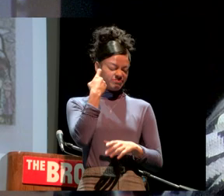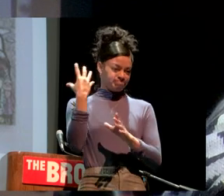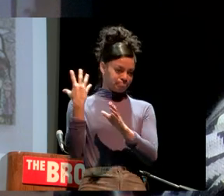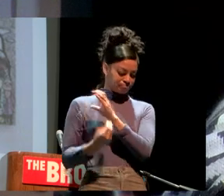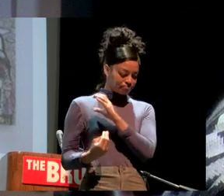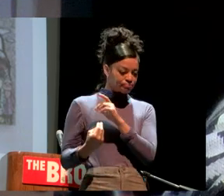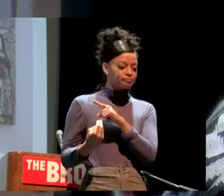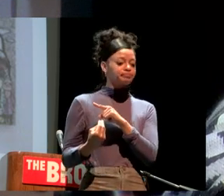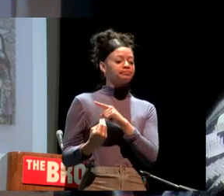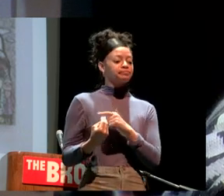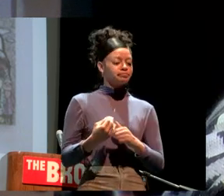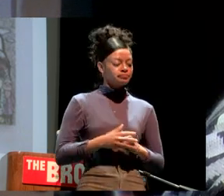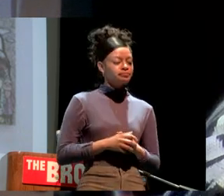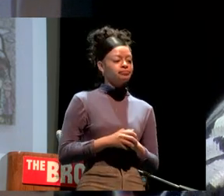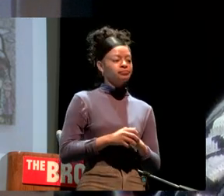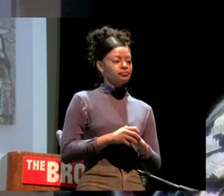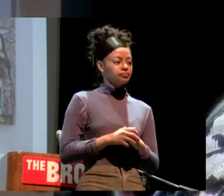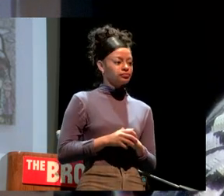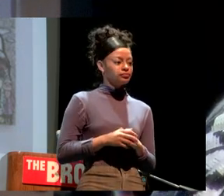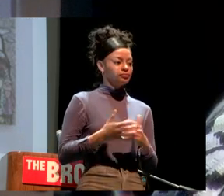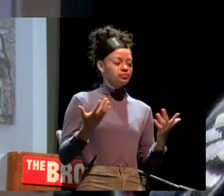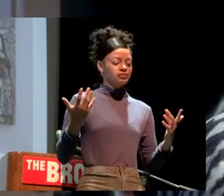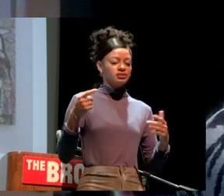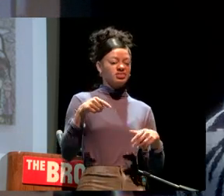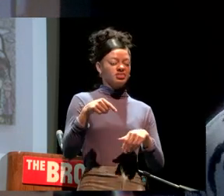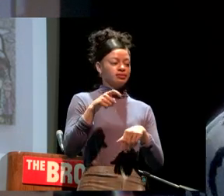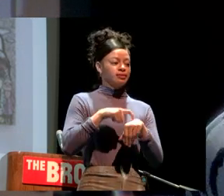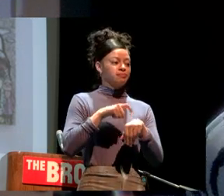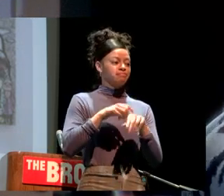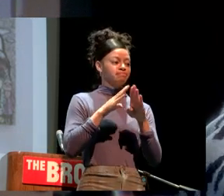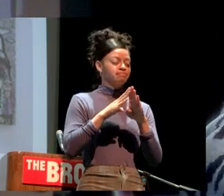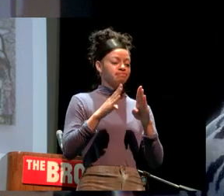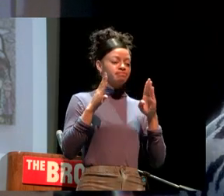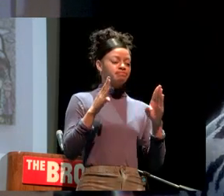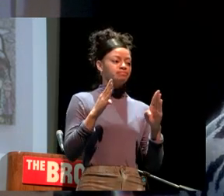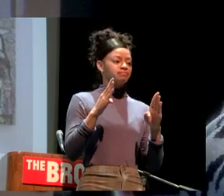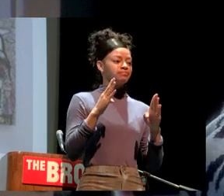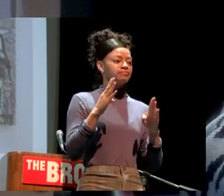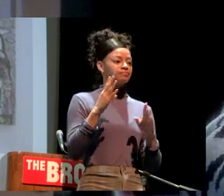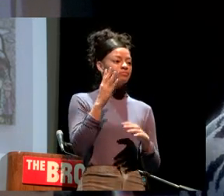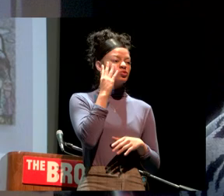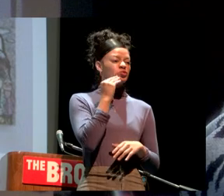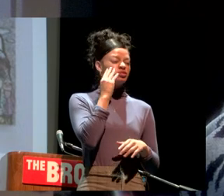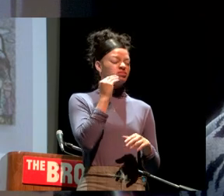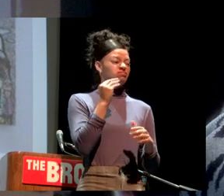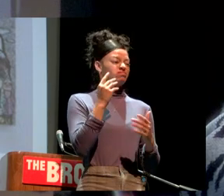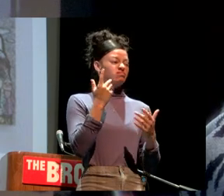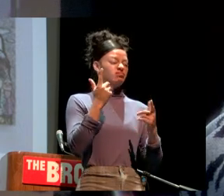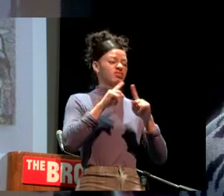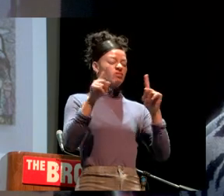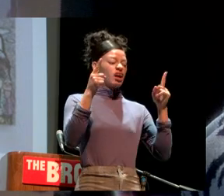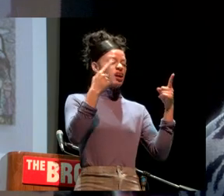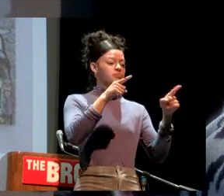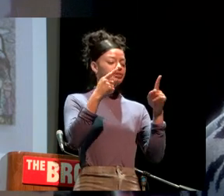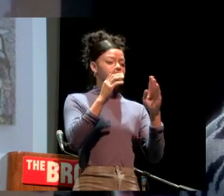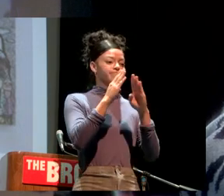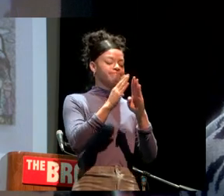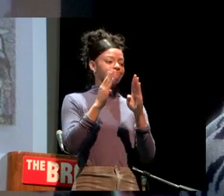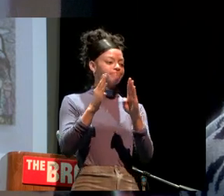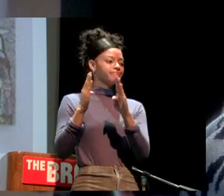dead. So that, you know, two dead is very close moment, and you know, mostly the